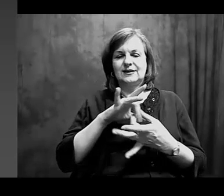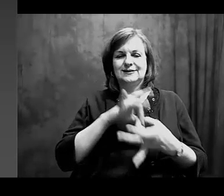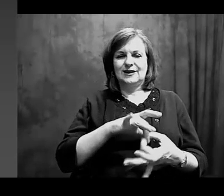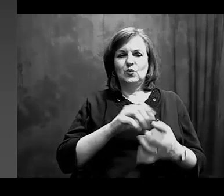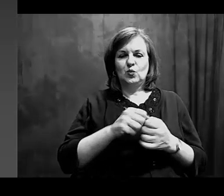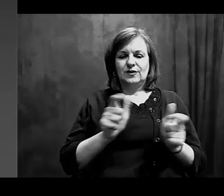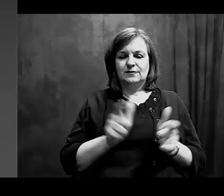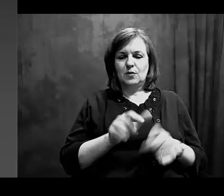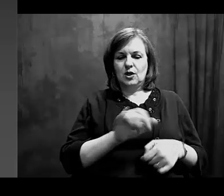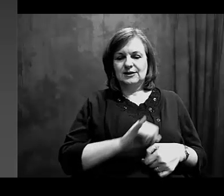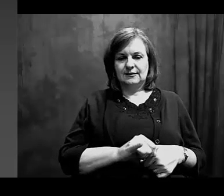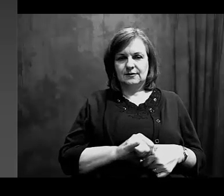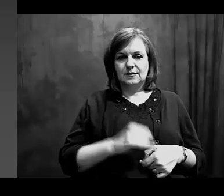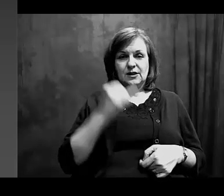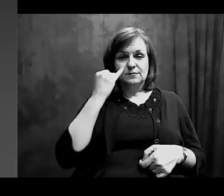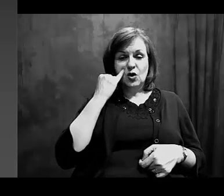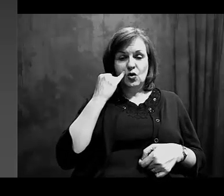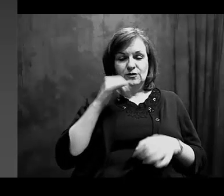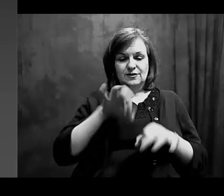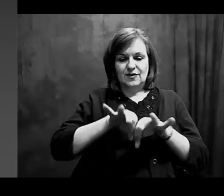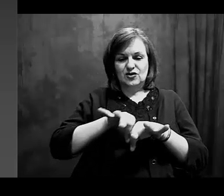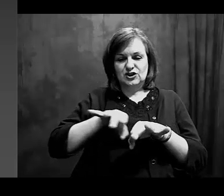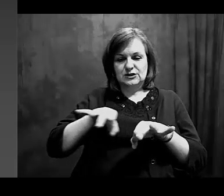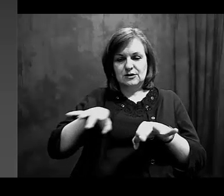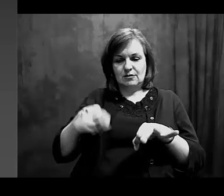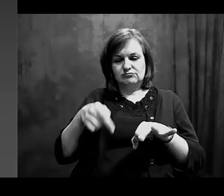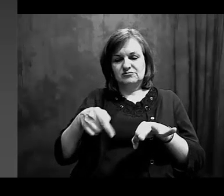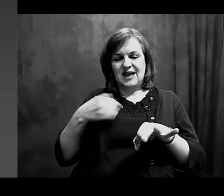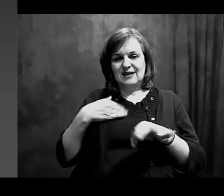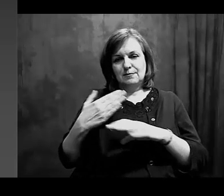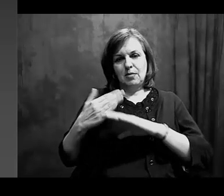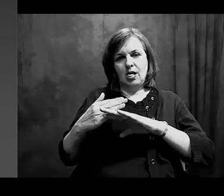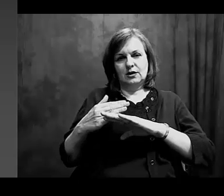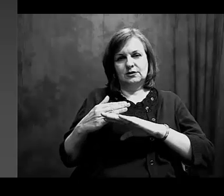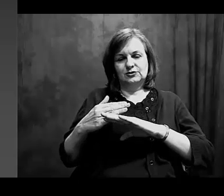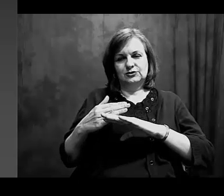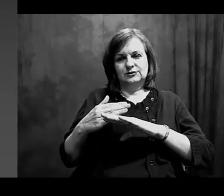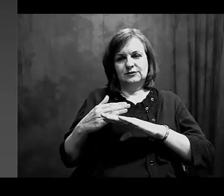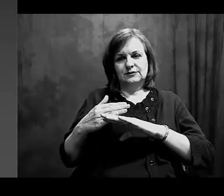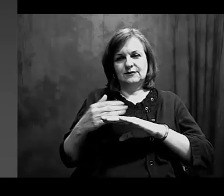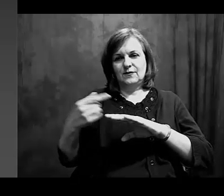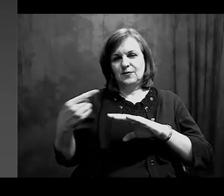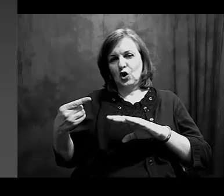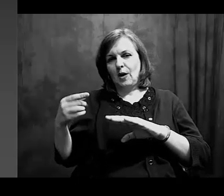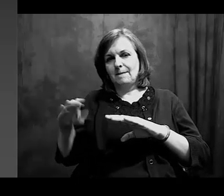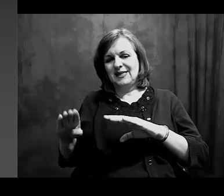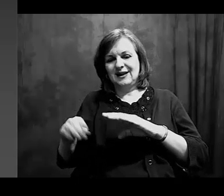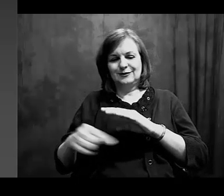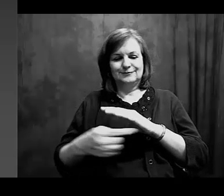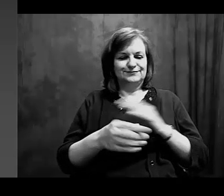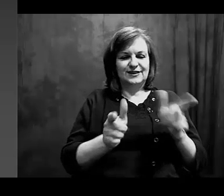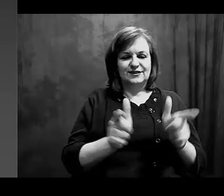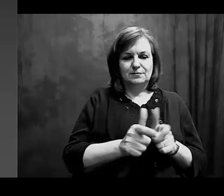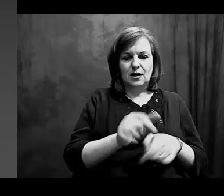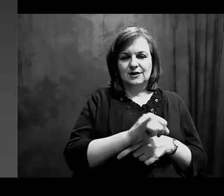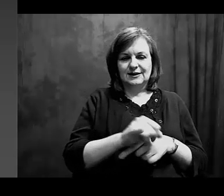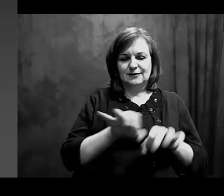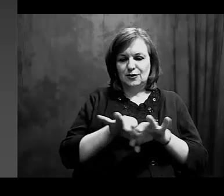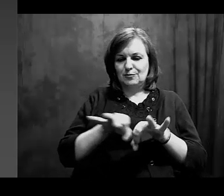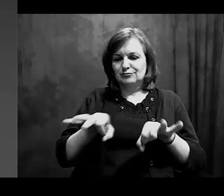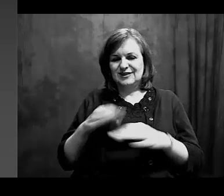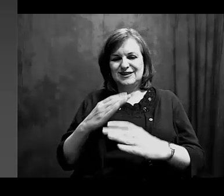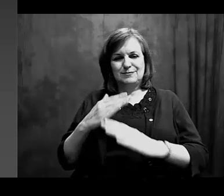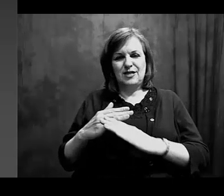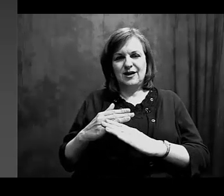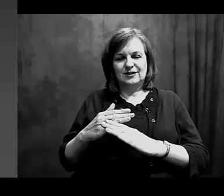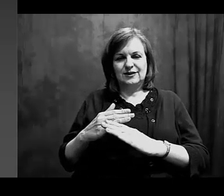that. We've got to pump this stuff around your body. And when we start moving things around our body, we're going to have to keep